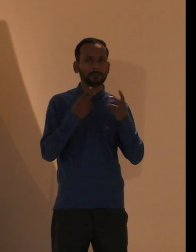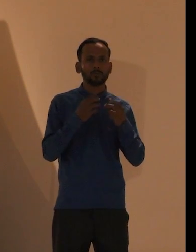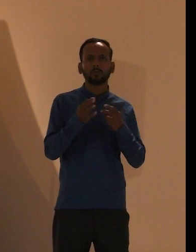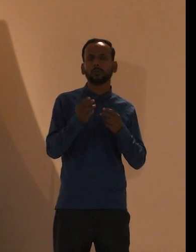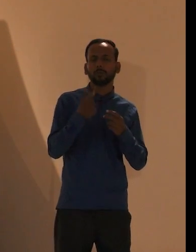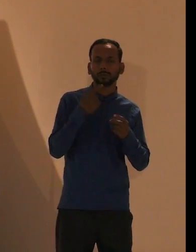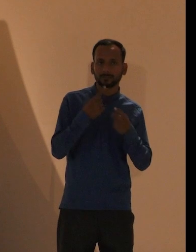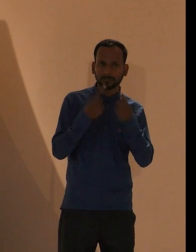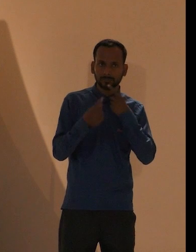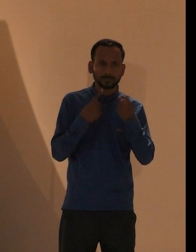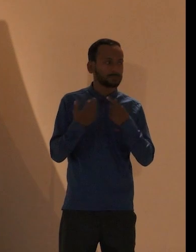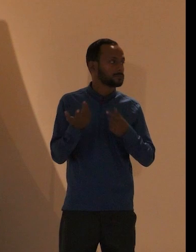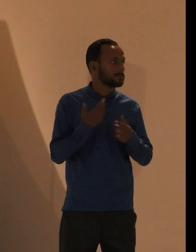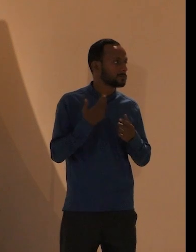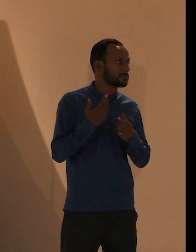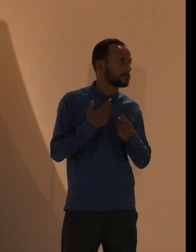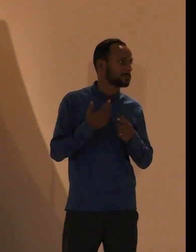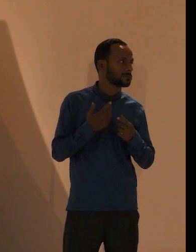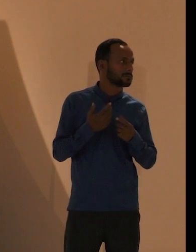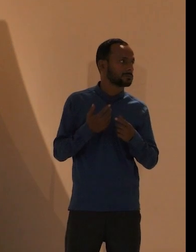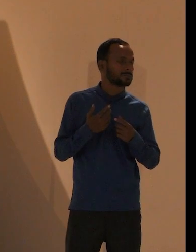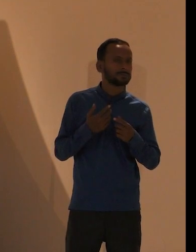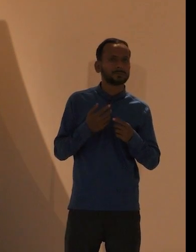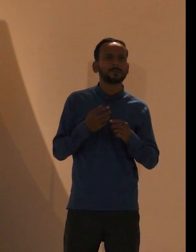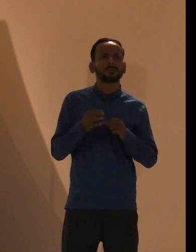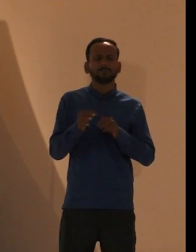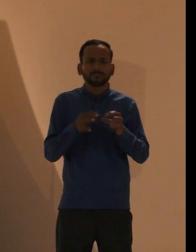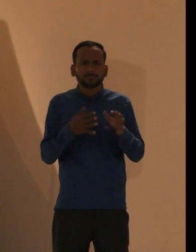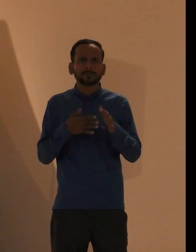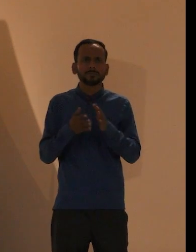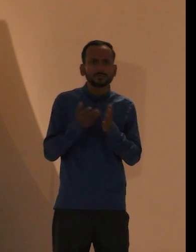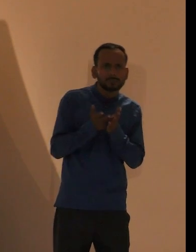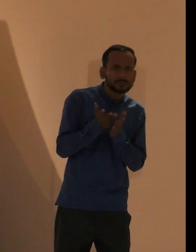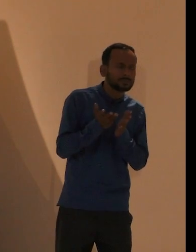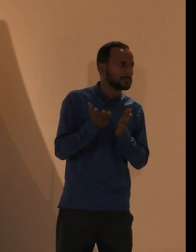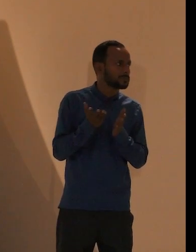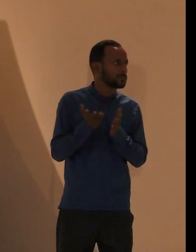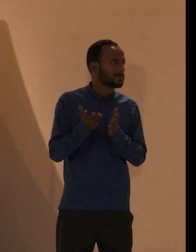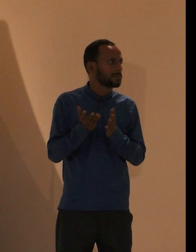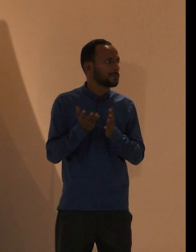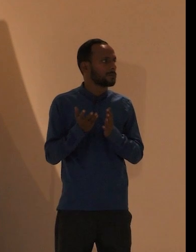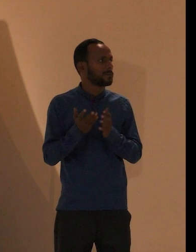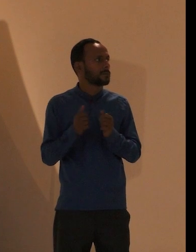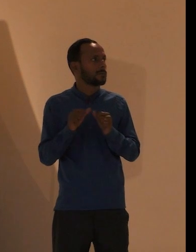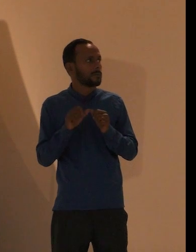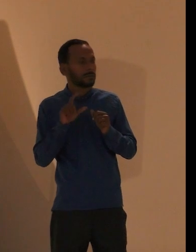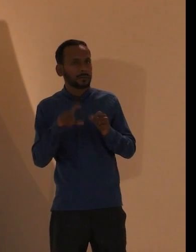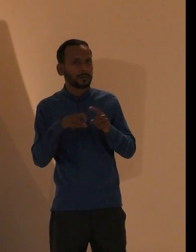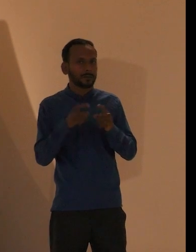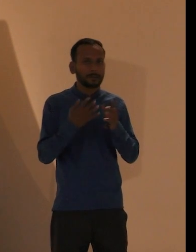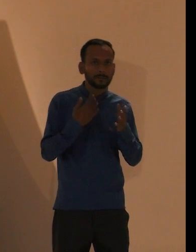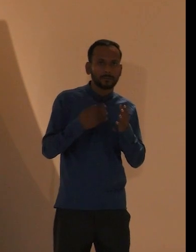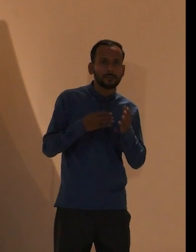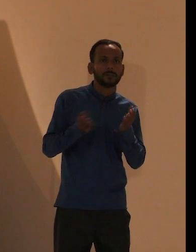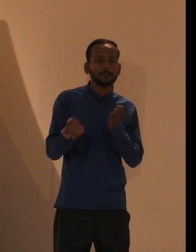we have not a very systematic archives, but we have archival collections which are episodic, which